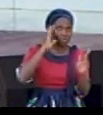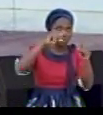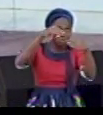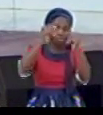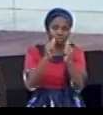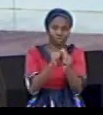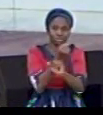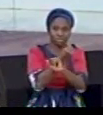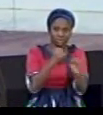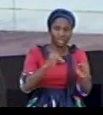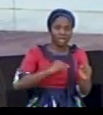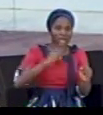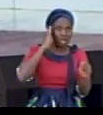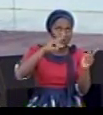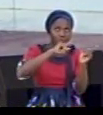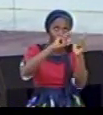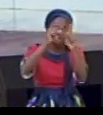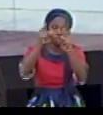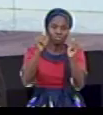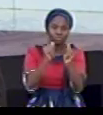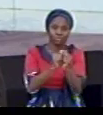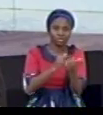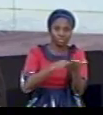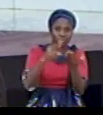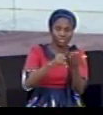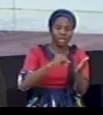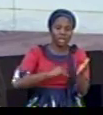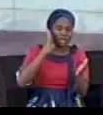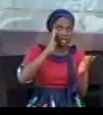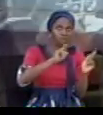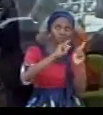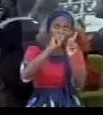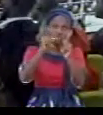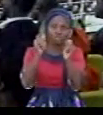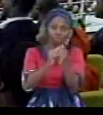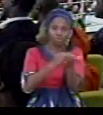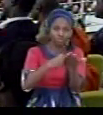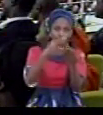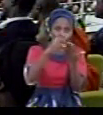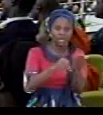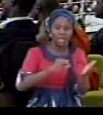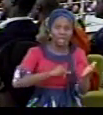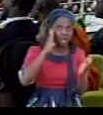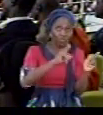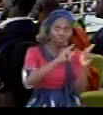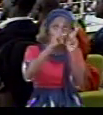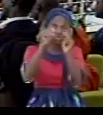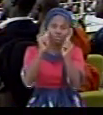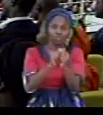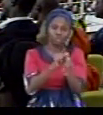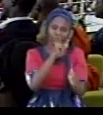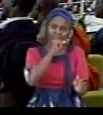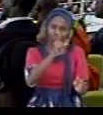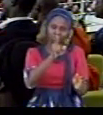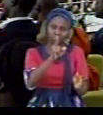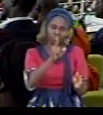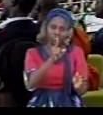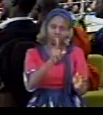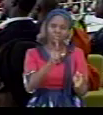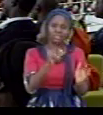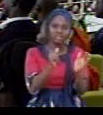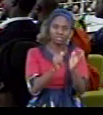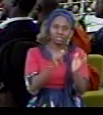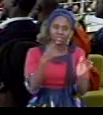go with righteousness. I go with holiness. I go with the assurance that promises